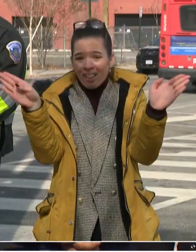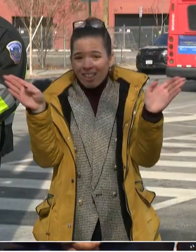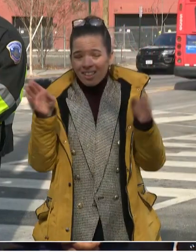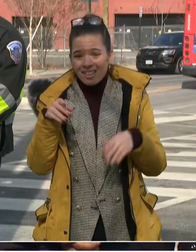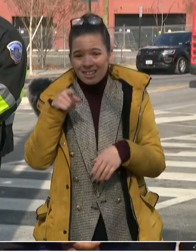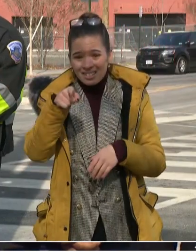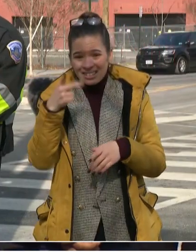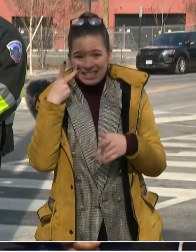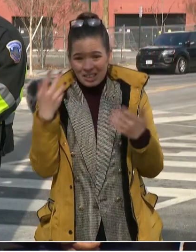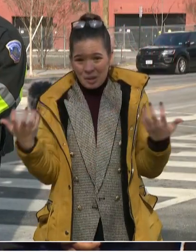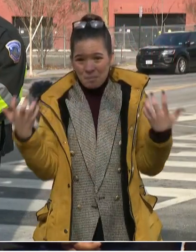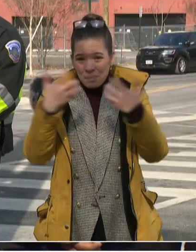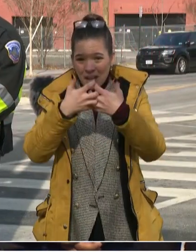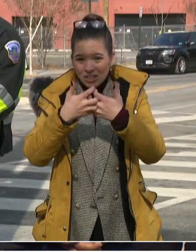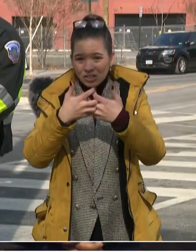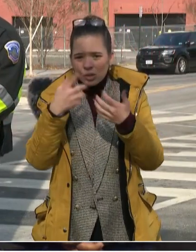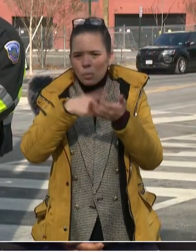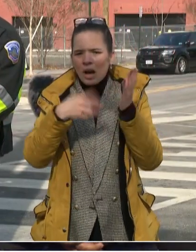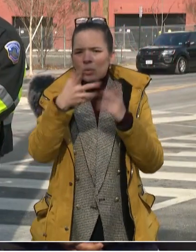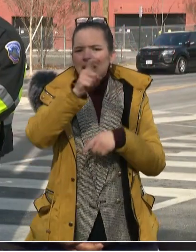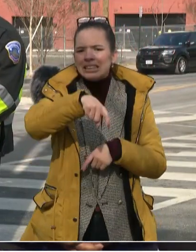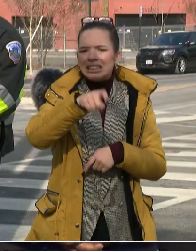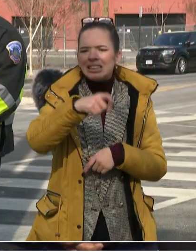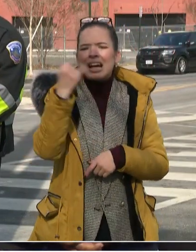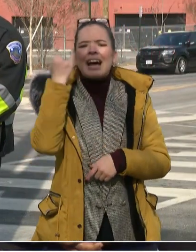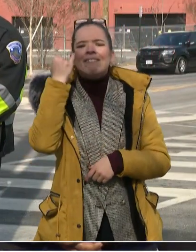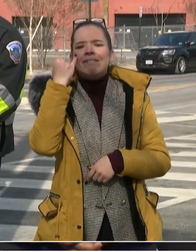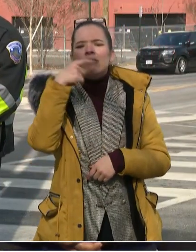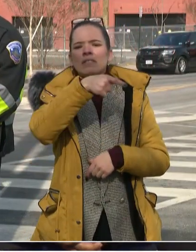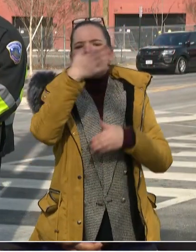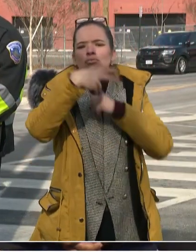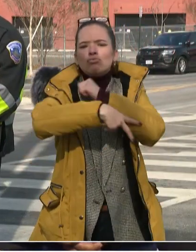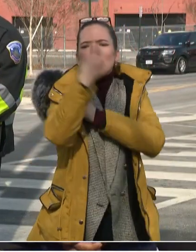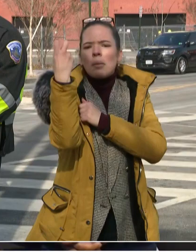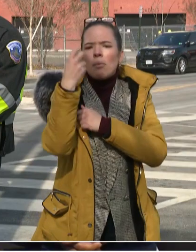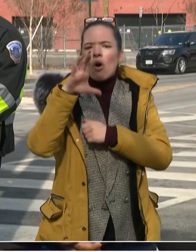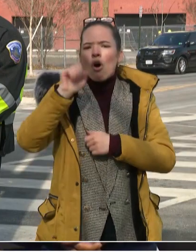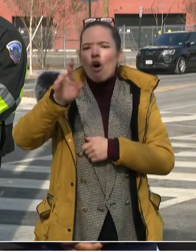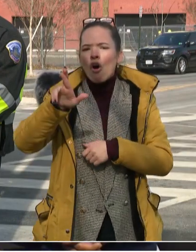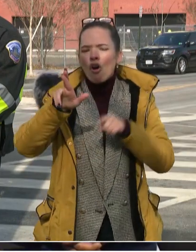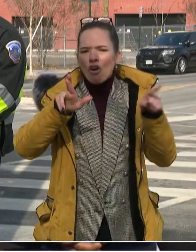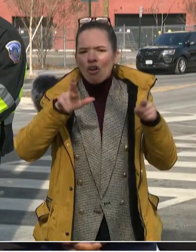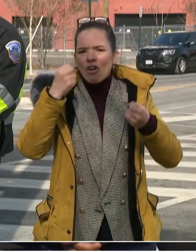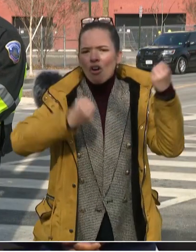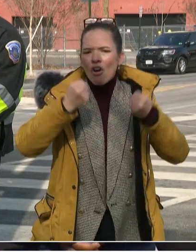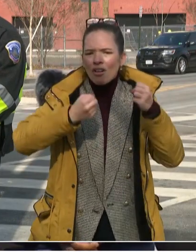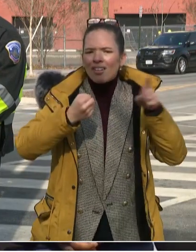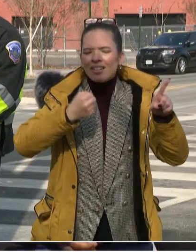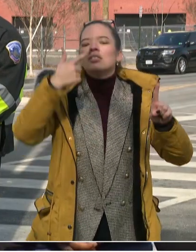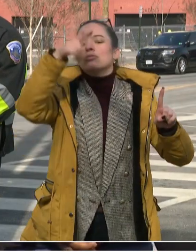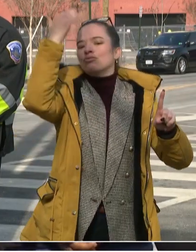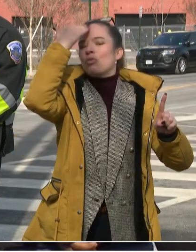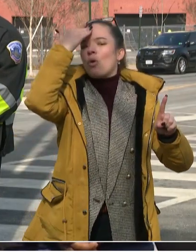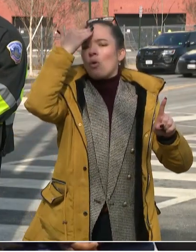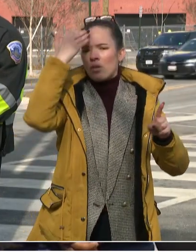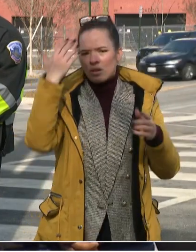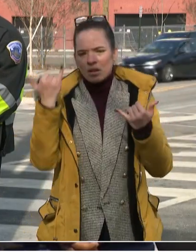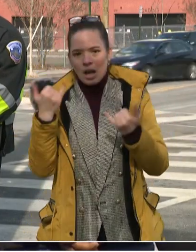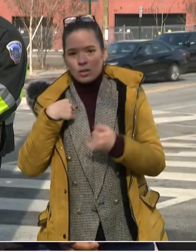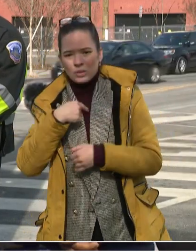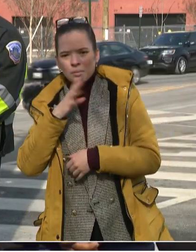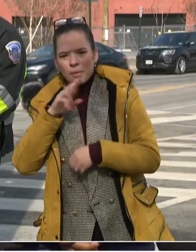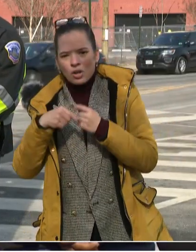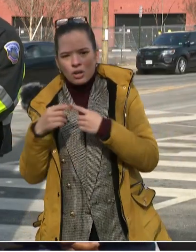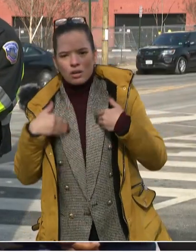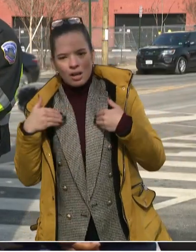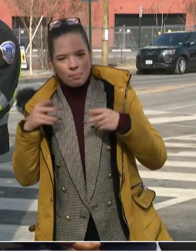you believe should happen when a person carjacks someone? I know what it is for adults. Right now we're talking about young people